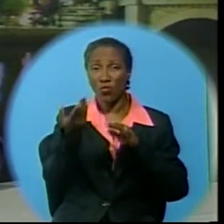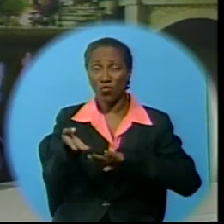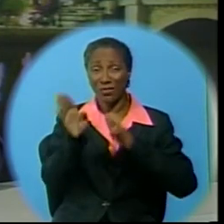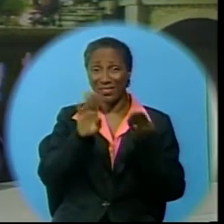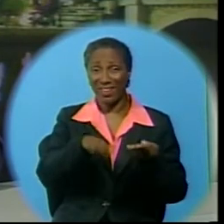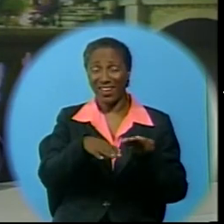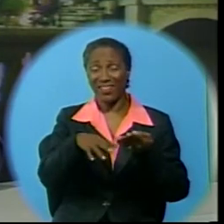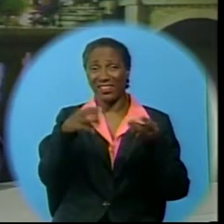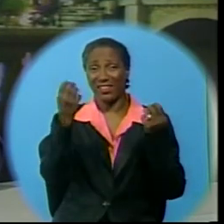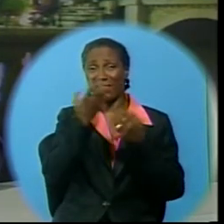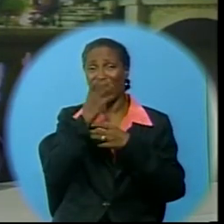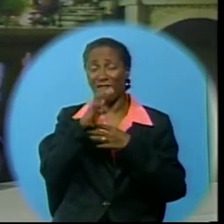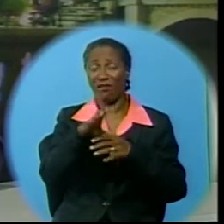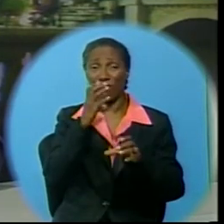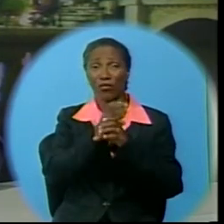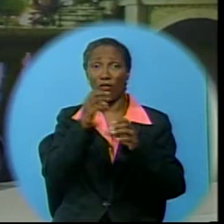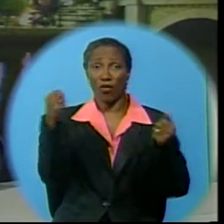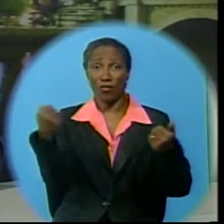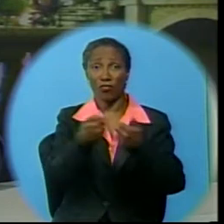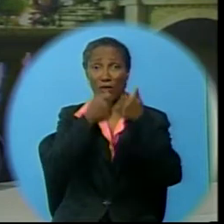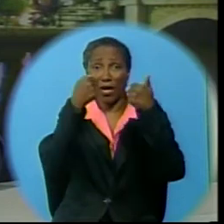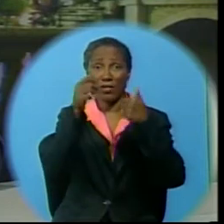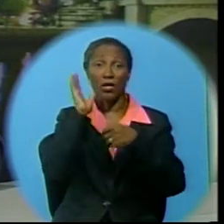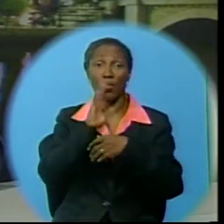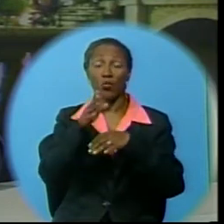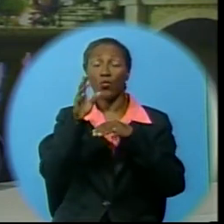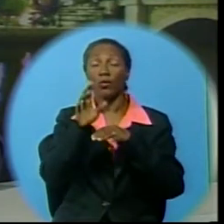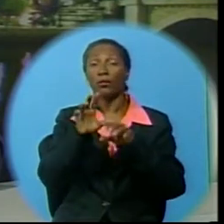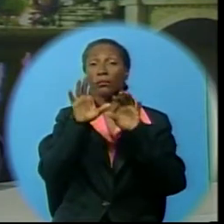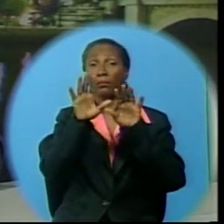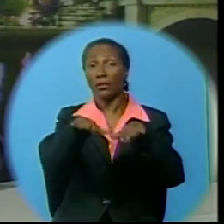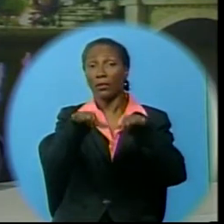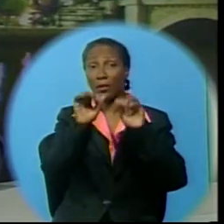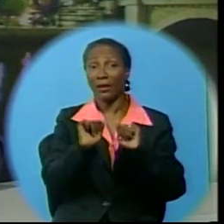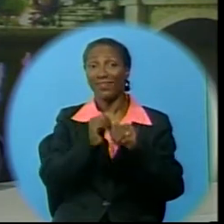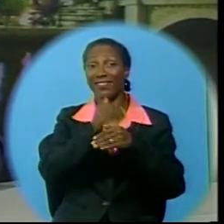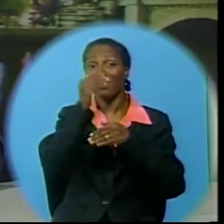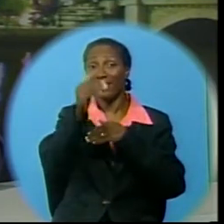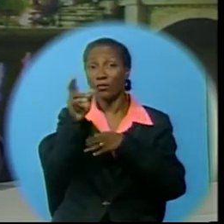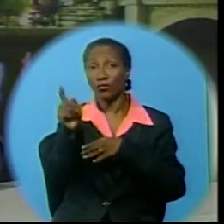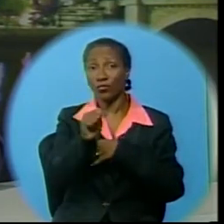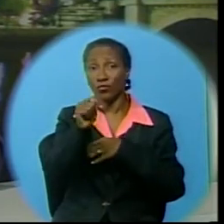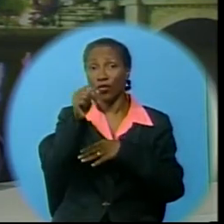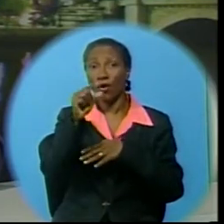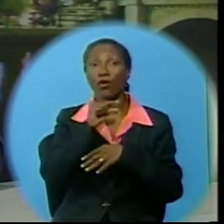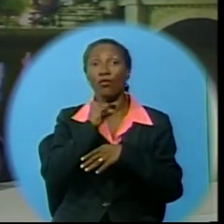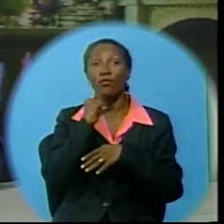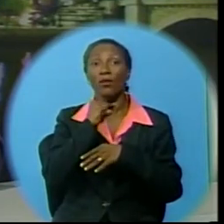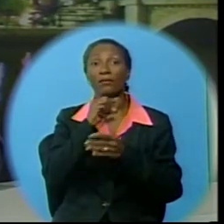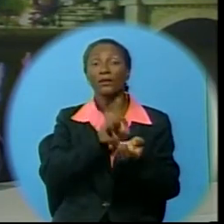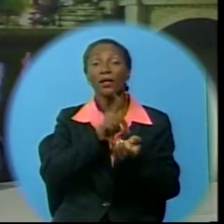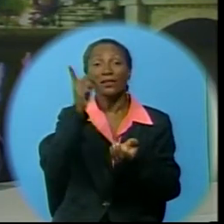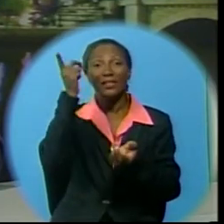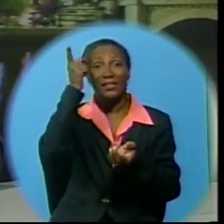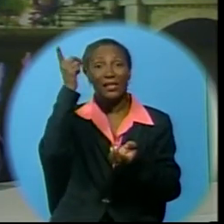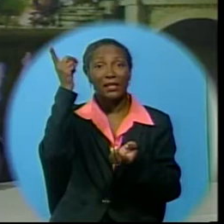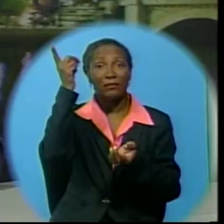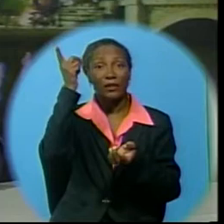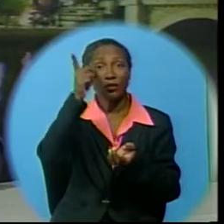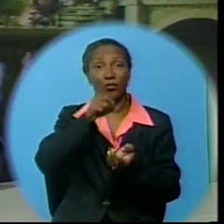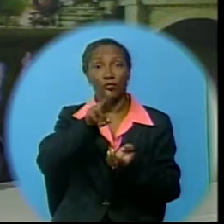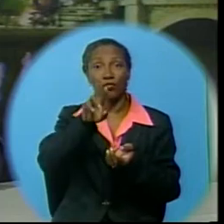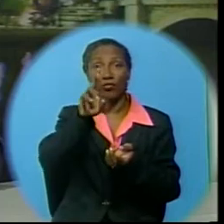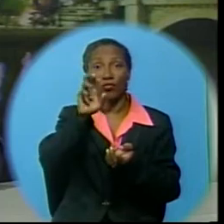crash near Illawarra Court 2 weeks ago will be buried next Tuesday. Reverend Dr. David Durant says the service for Shamika